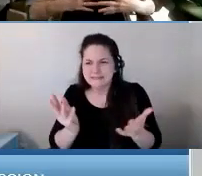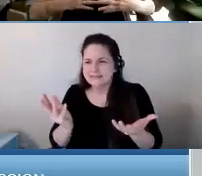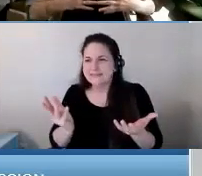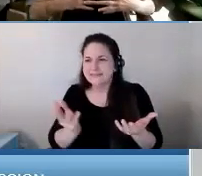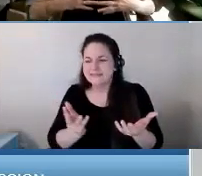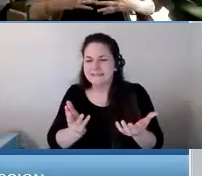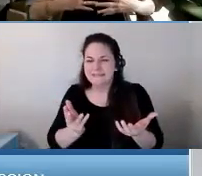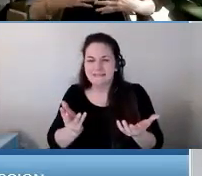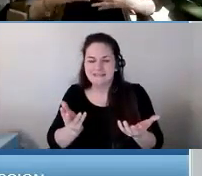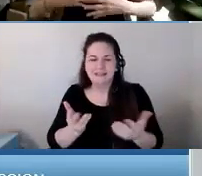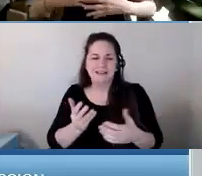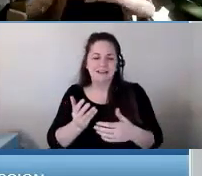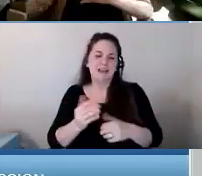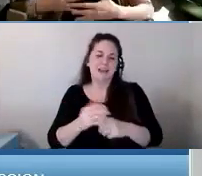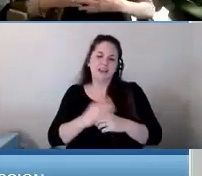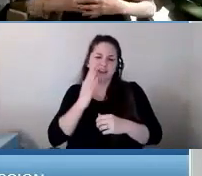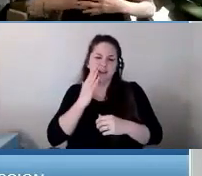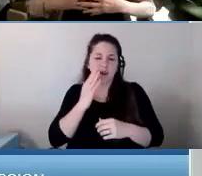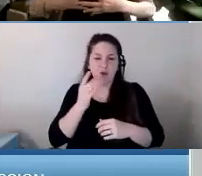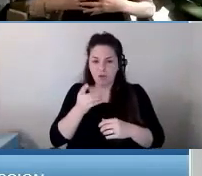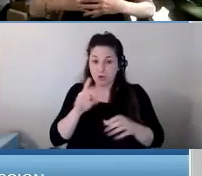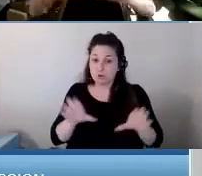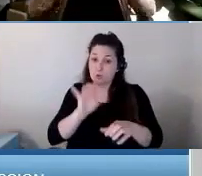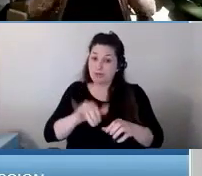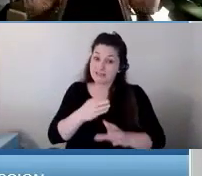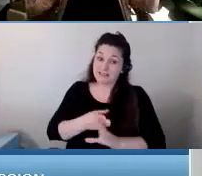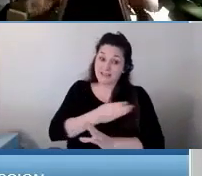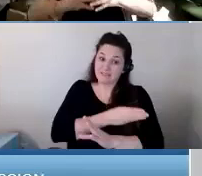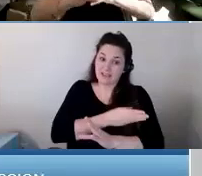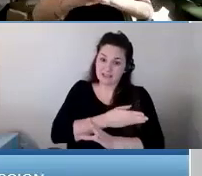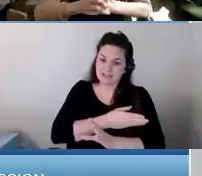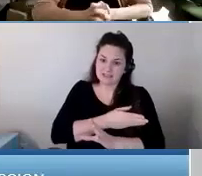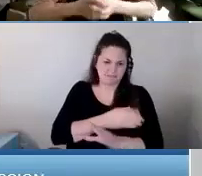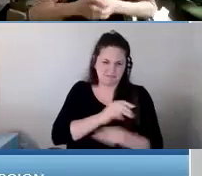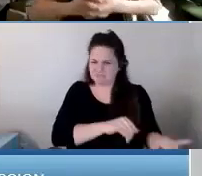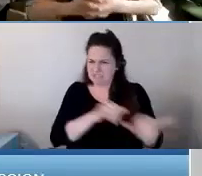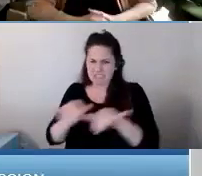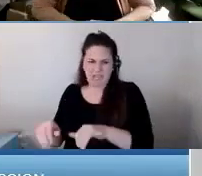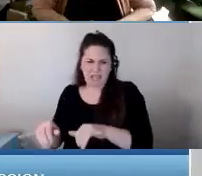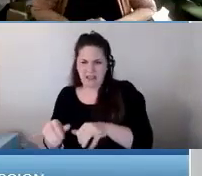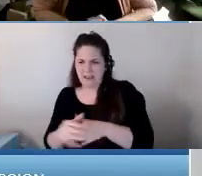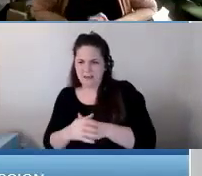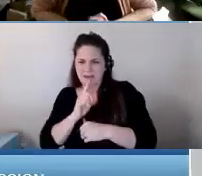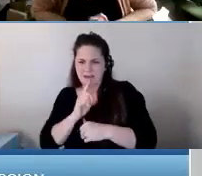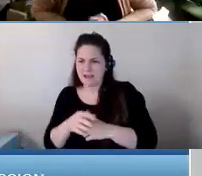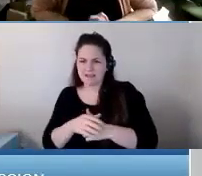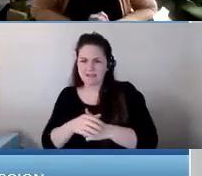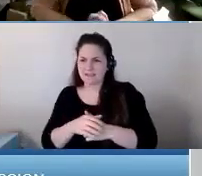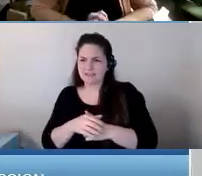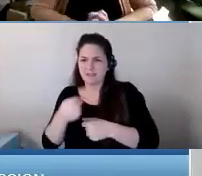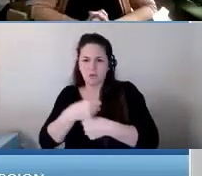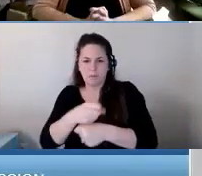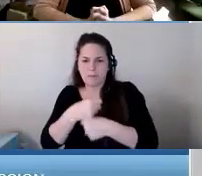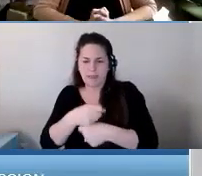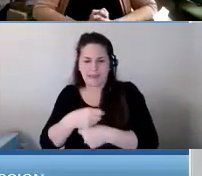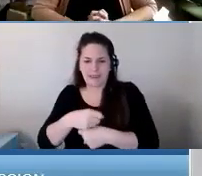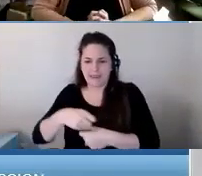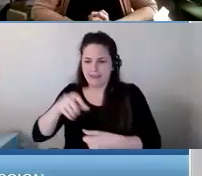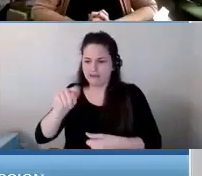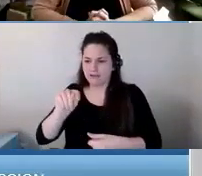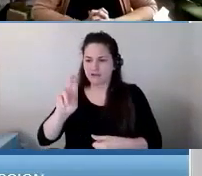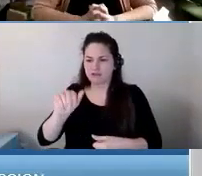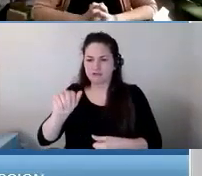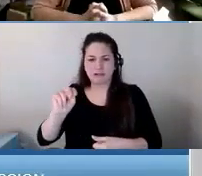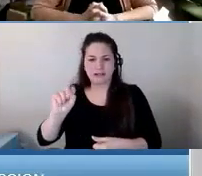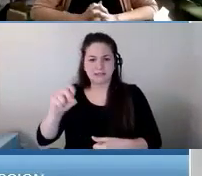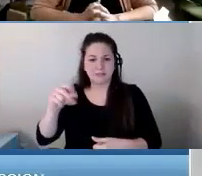fact that you're doing this in advance is no different than doing transparencies in advance, and you can be as late as you